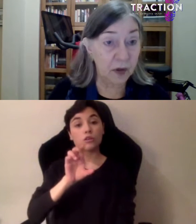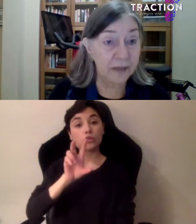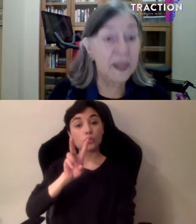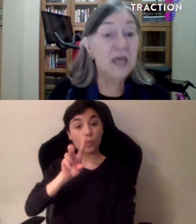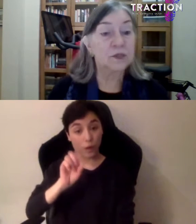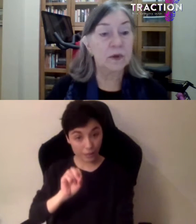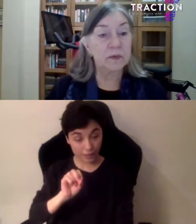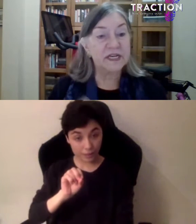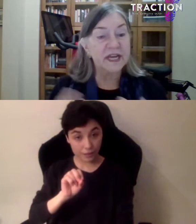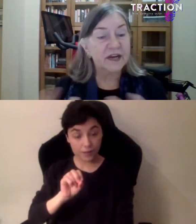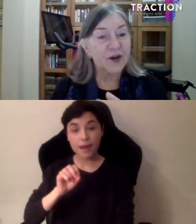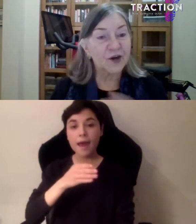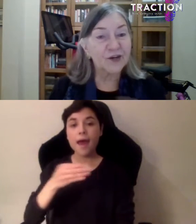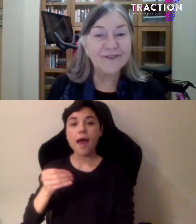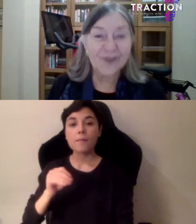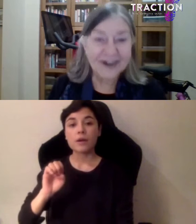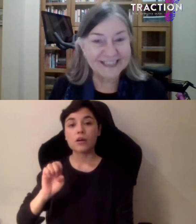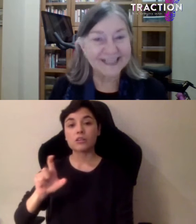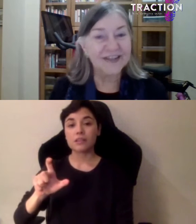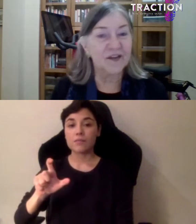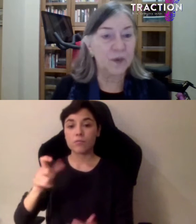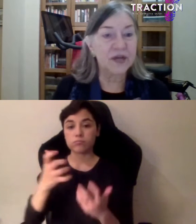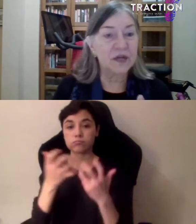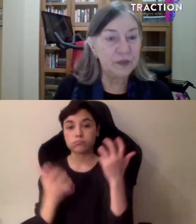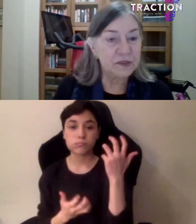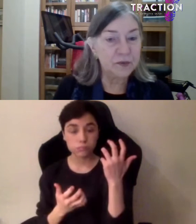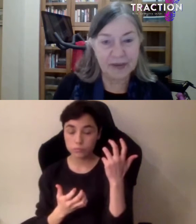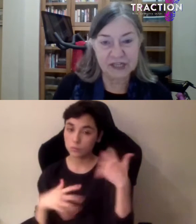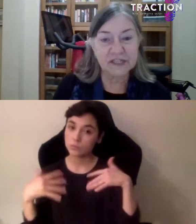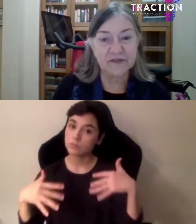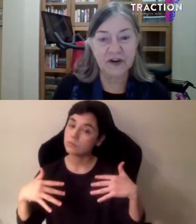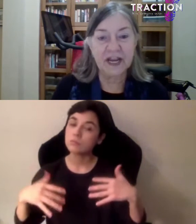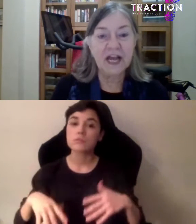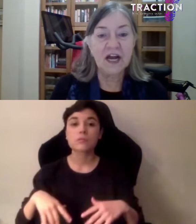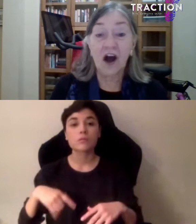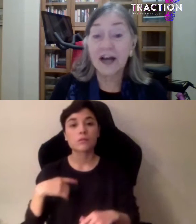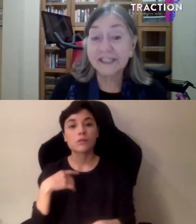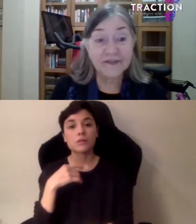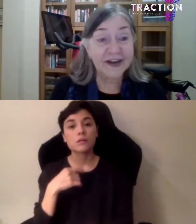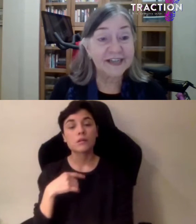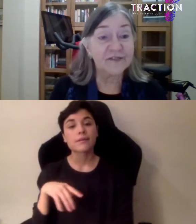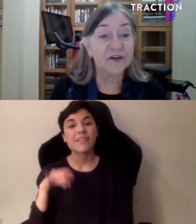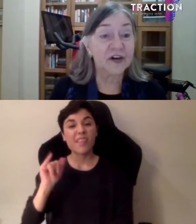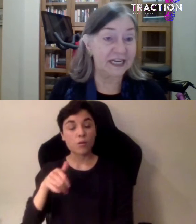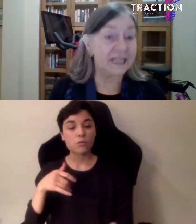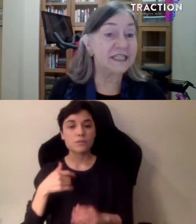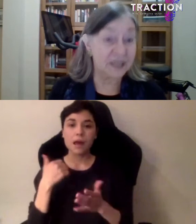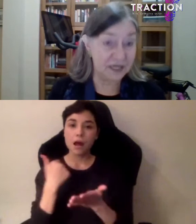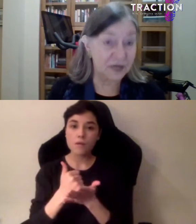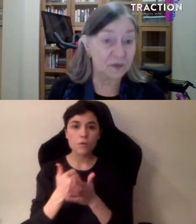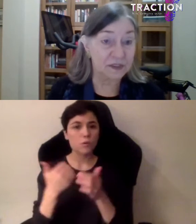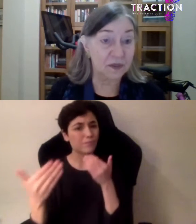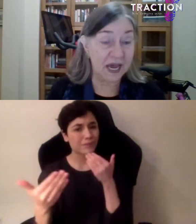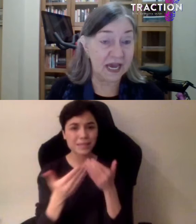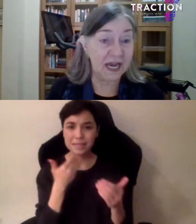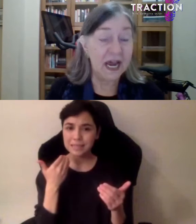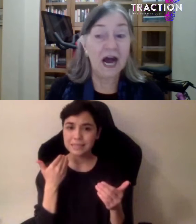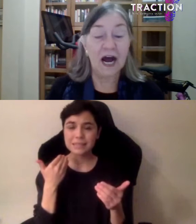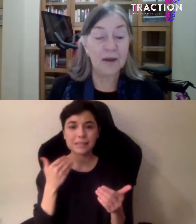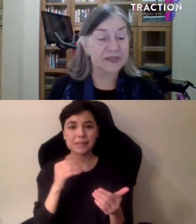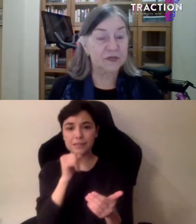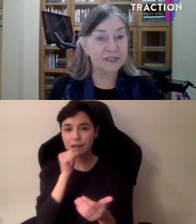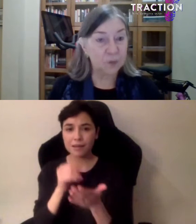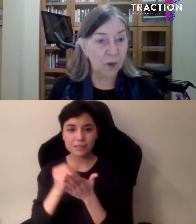trouble. Okay, so it was an early warning signal that we could use with patients, very cost effective, very easy to use.